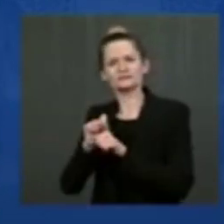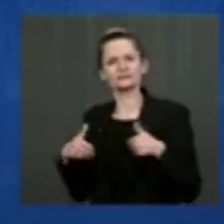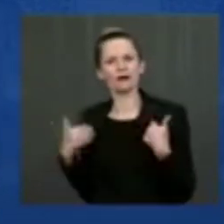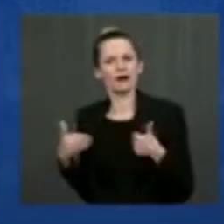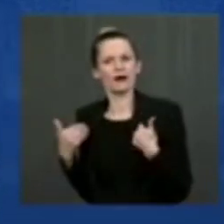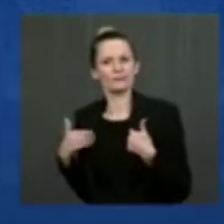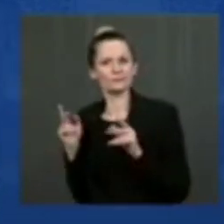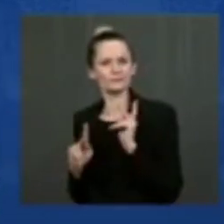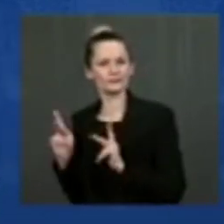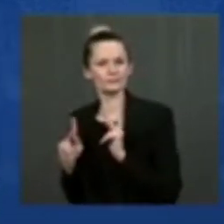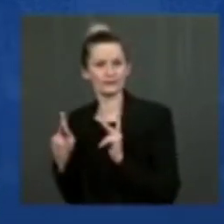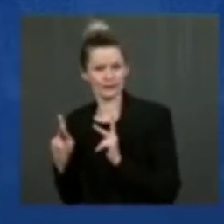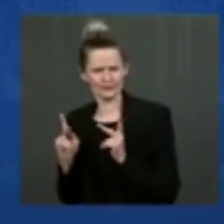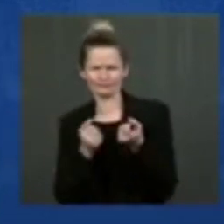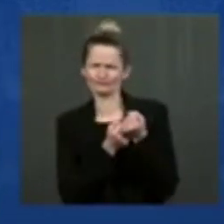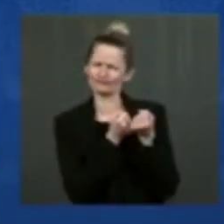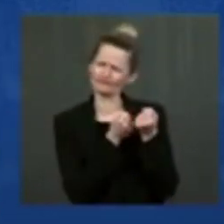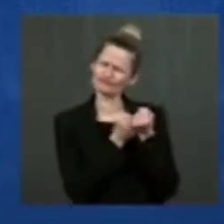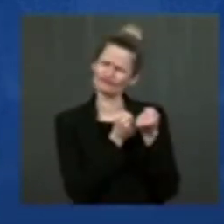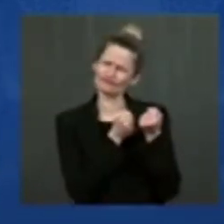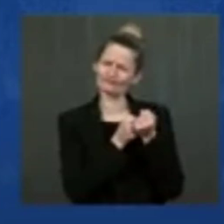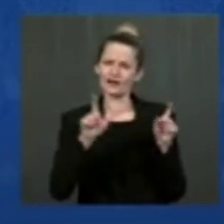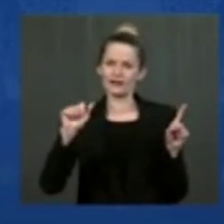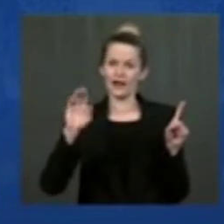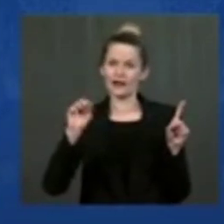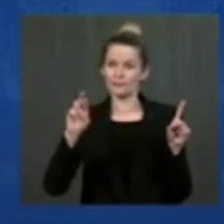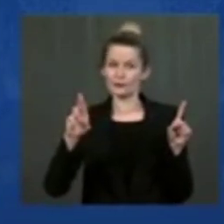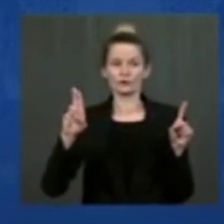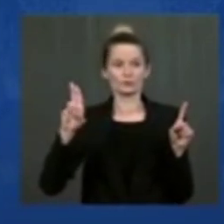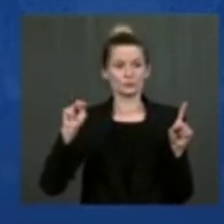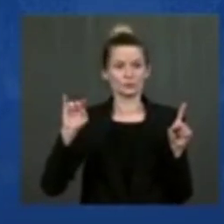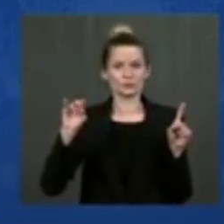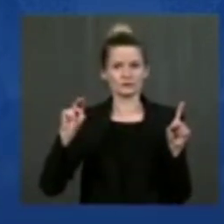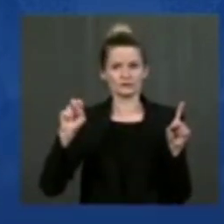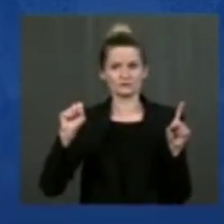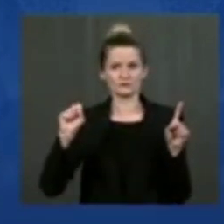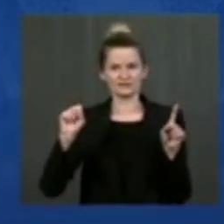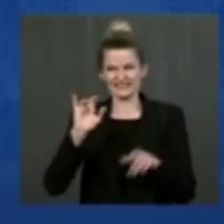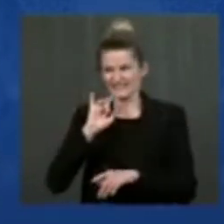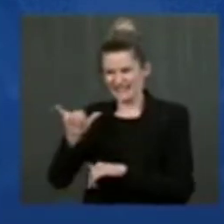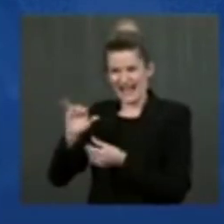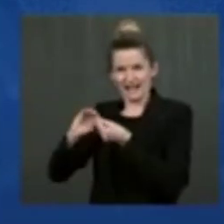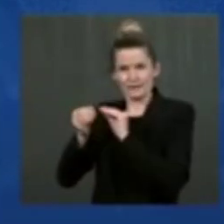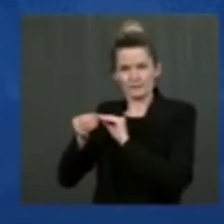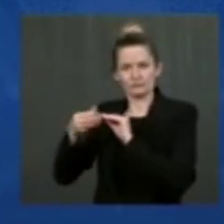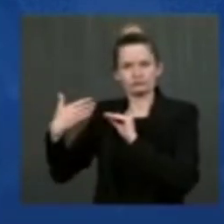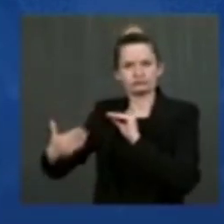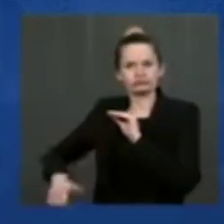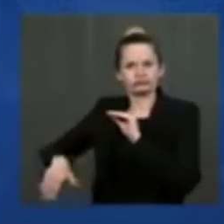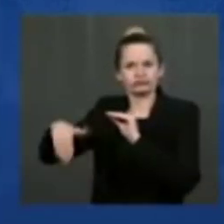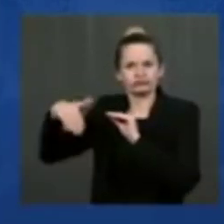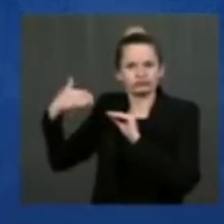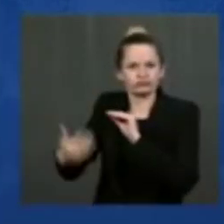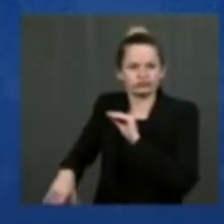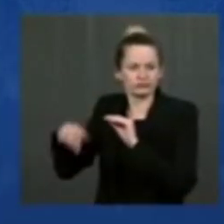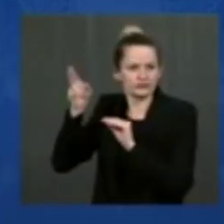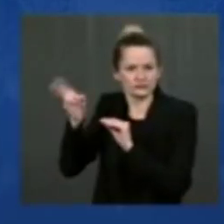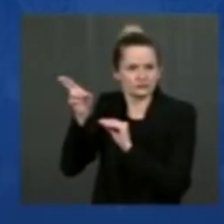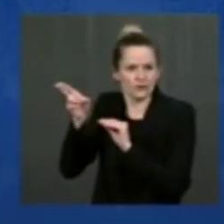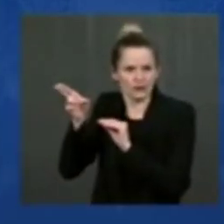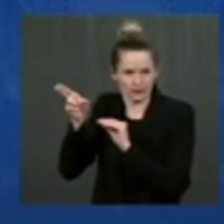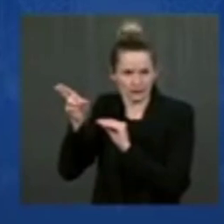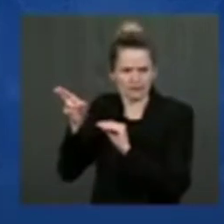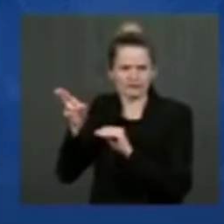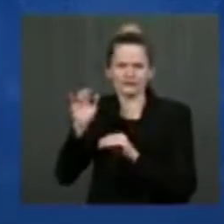Highest approval rating in 50 years. From tech to transportation to sanitation and more,